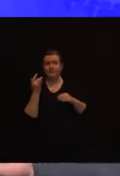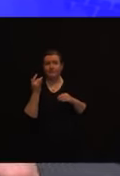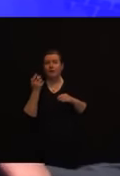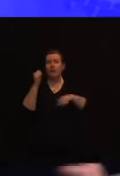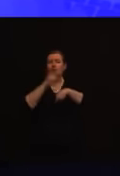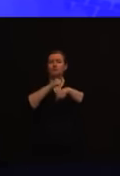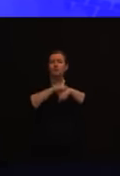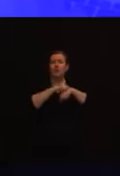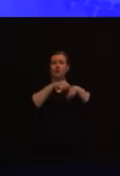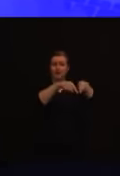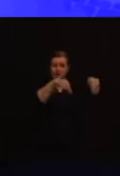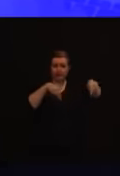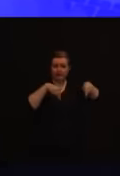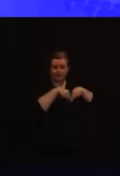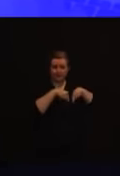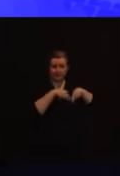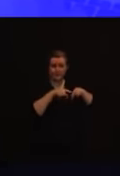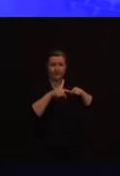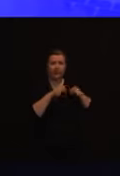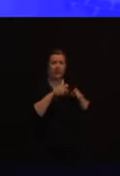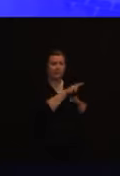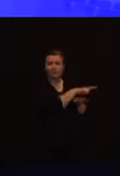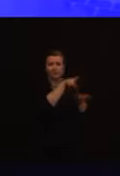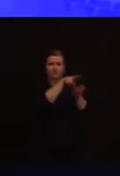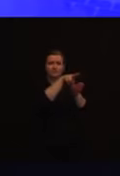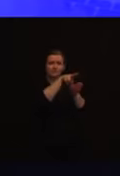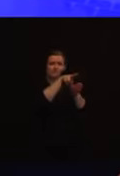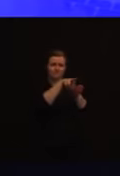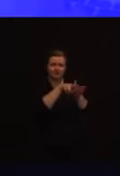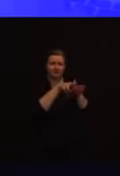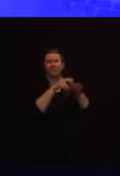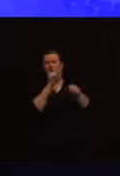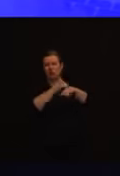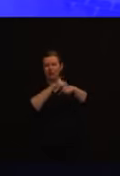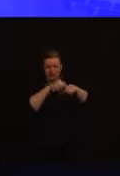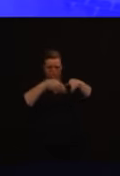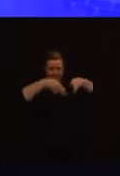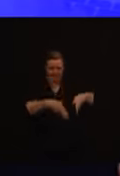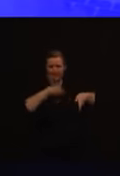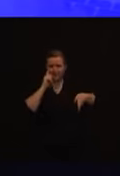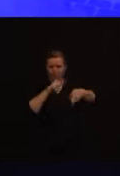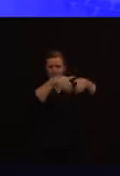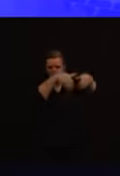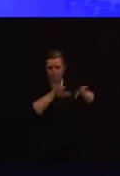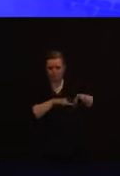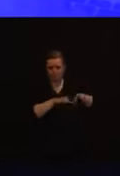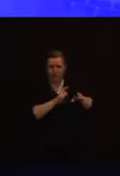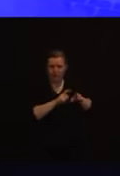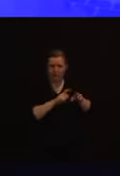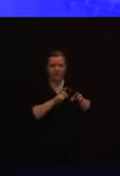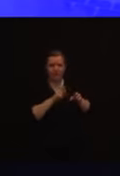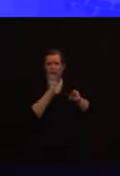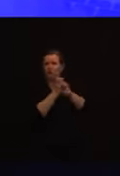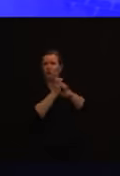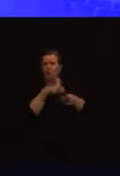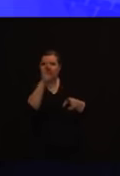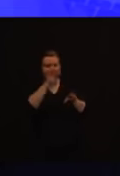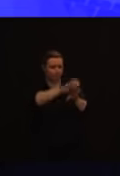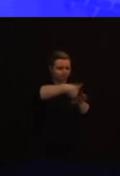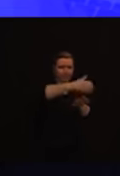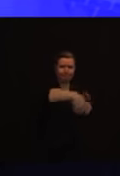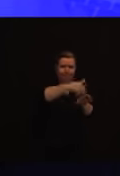it to the list of things that are in short demand. So we're actively researching how to alleviate that too. So